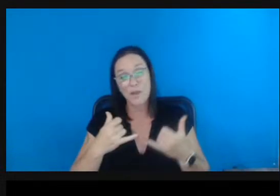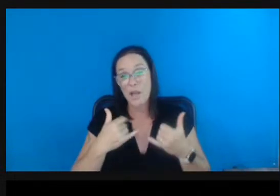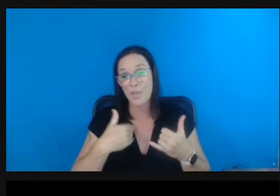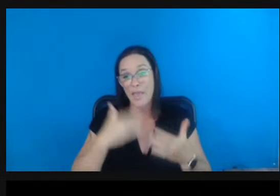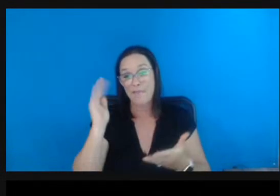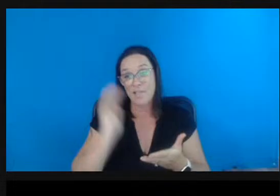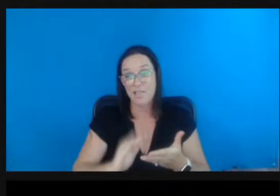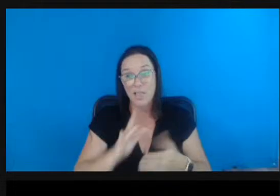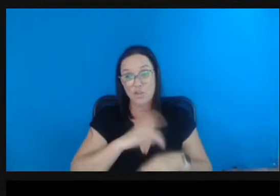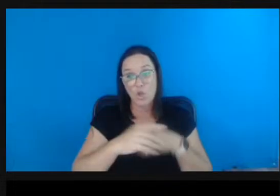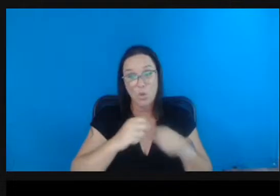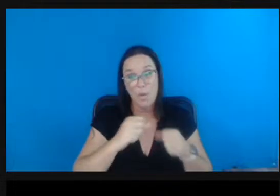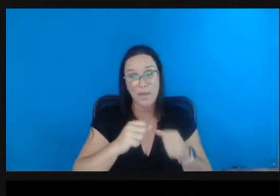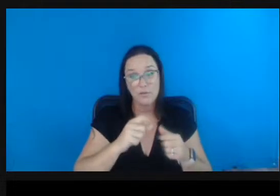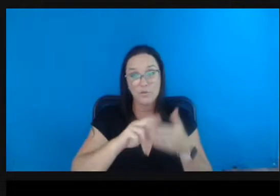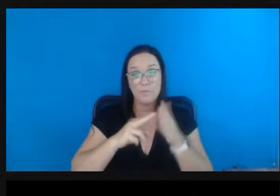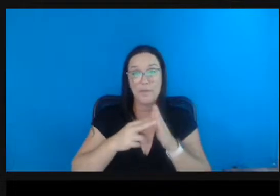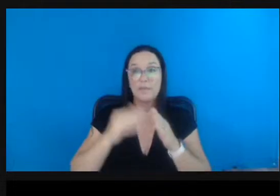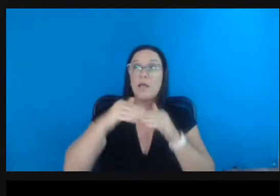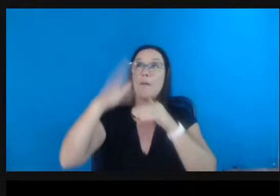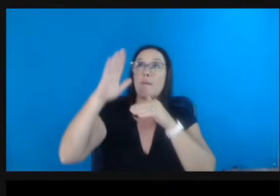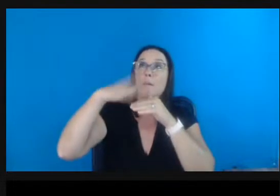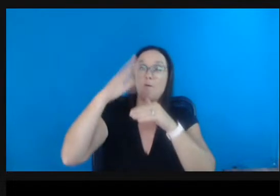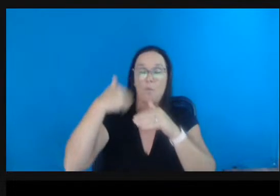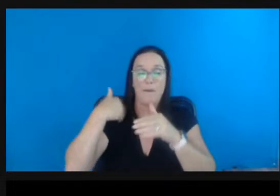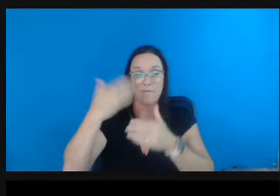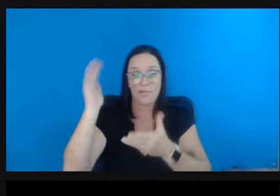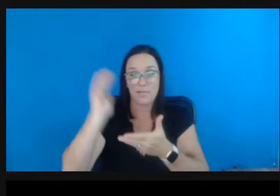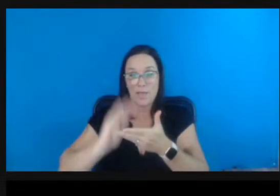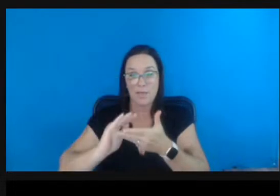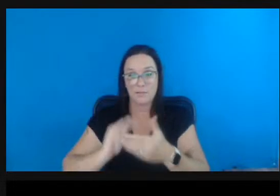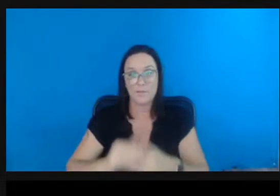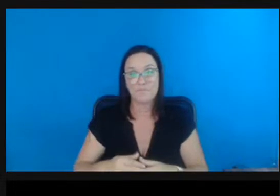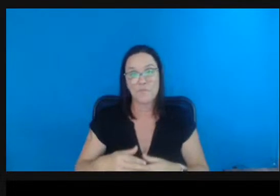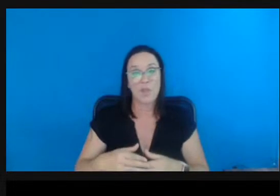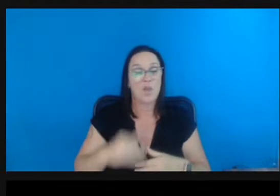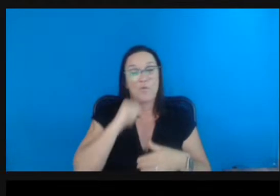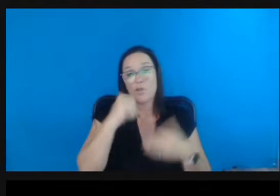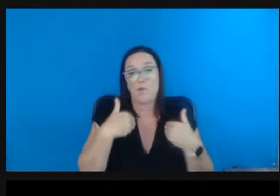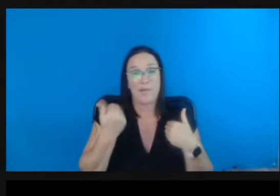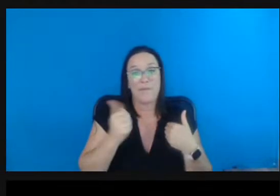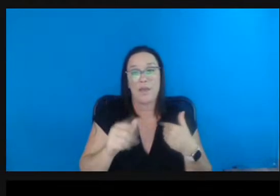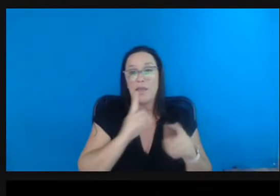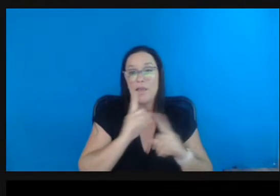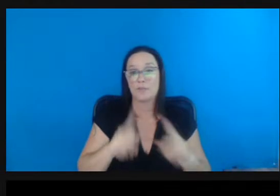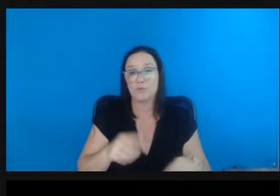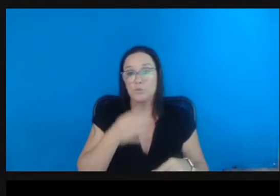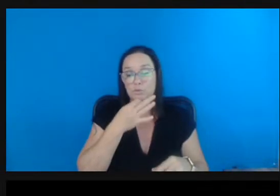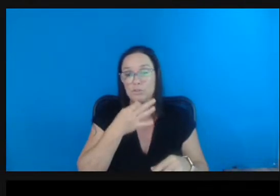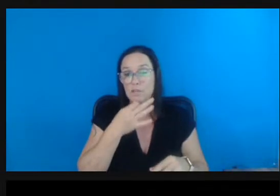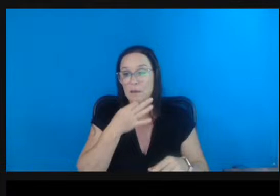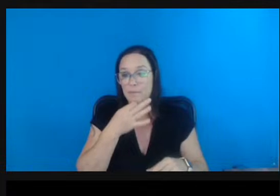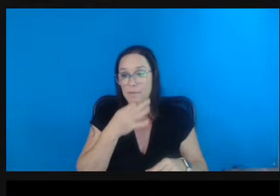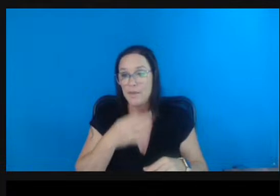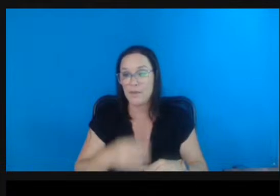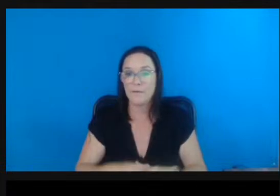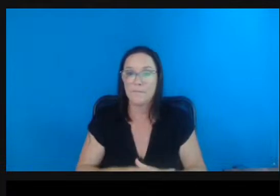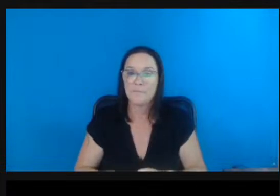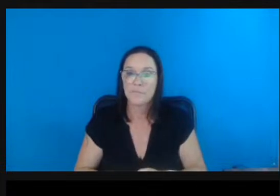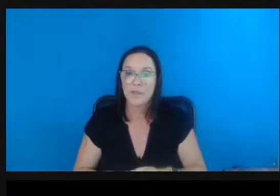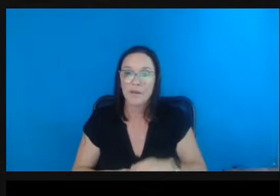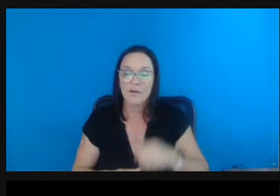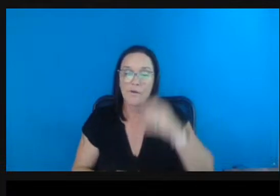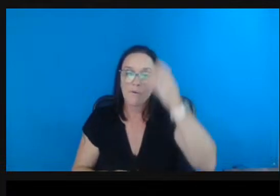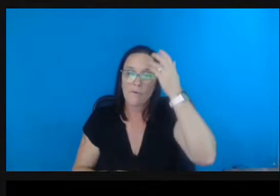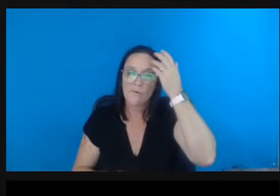well. So really fascinating to think about. I don't think we'll have any answers soon. This kind of stuff takes a long time for them to research and publish and